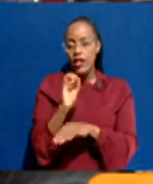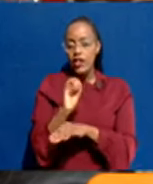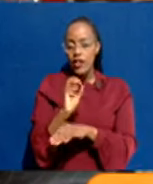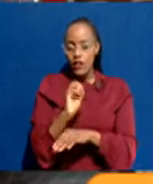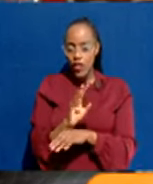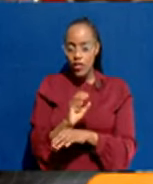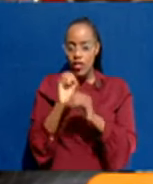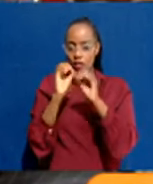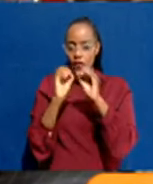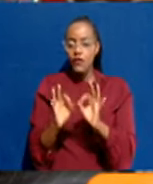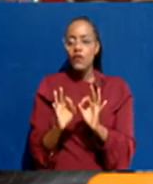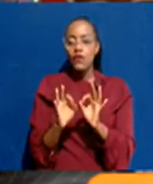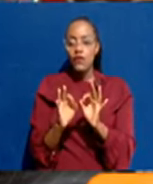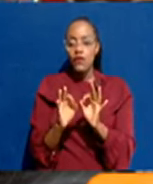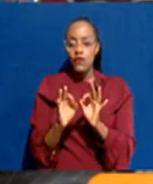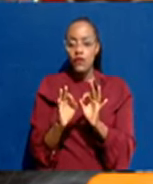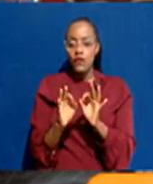If